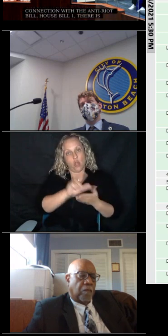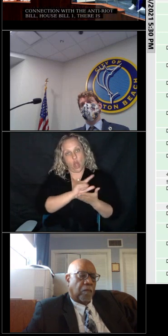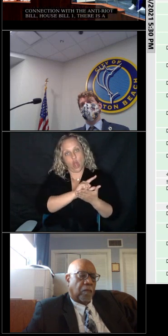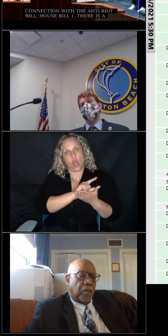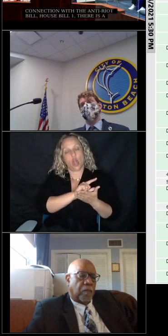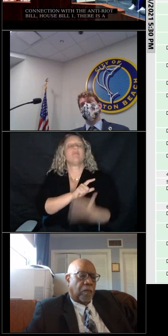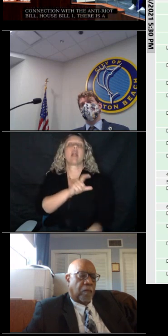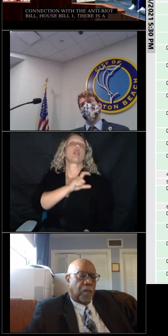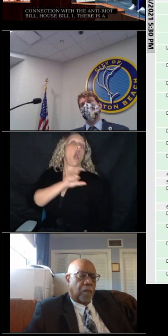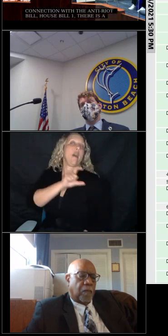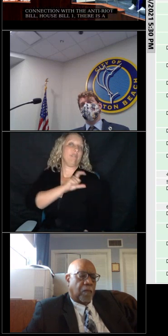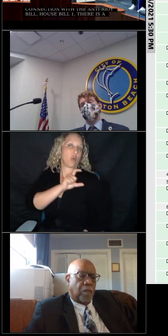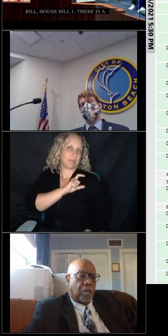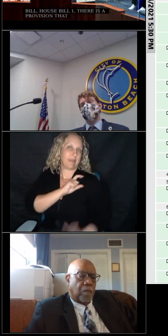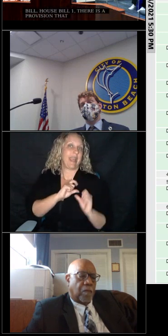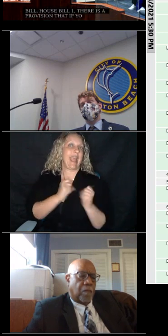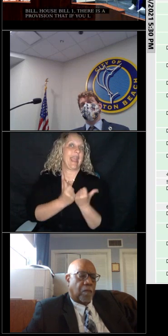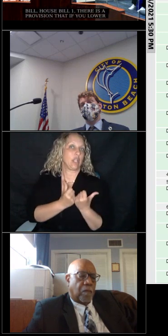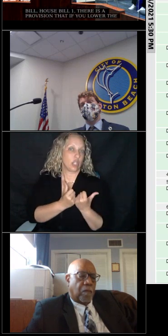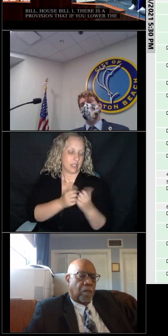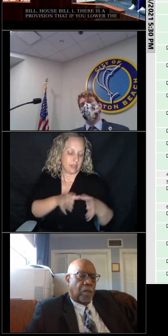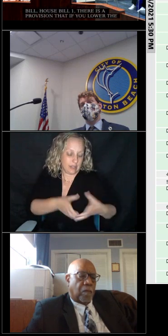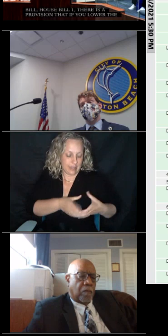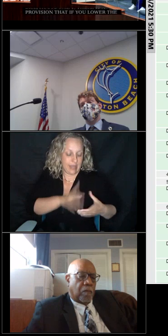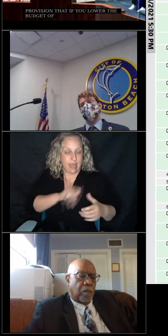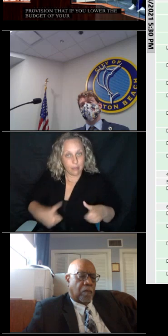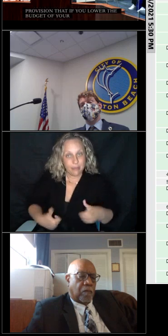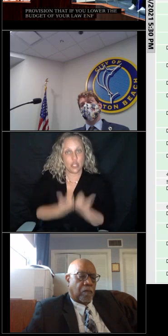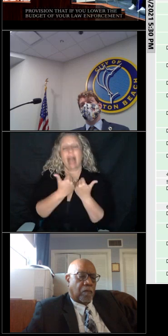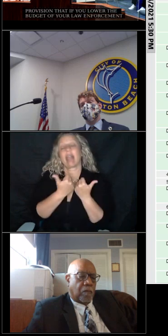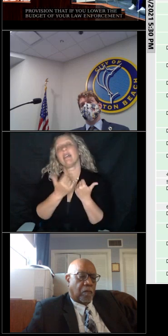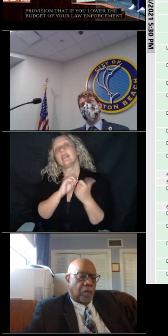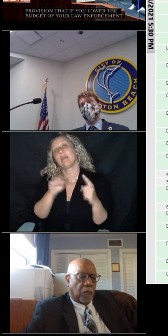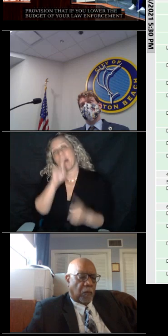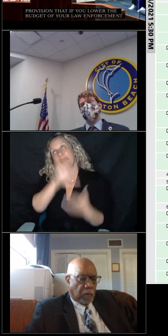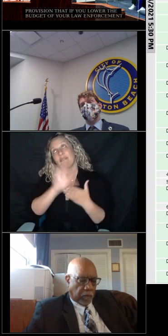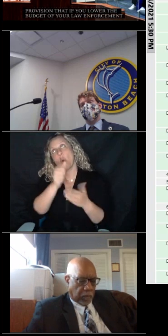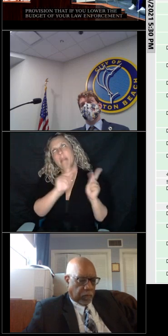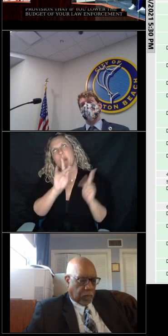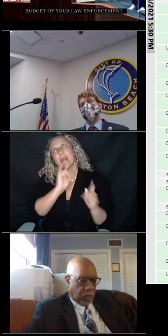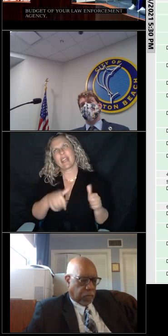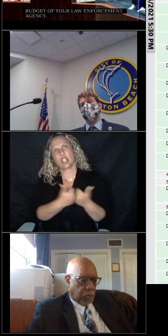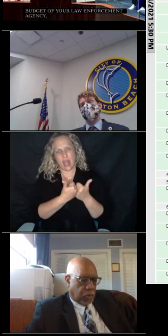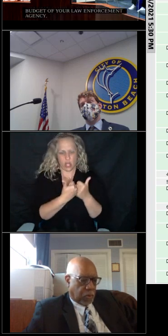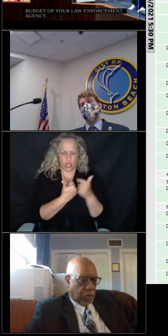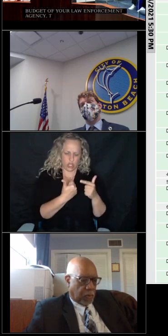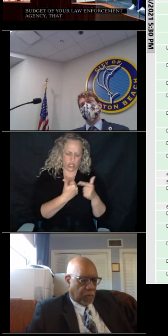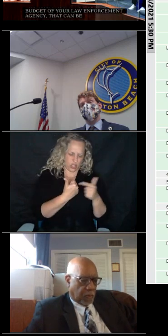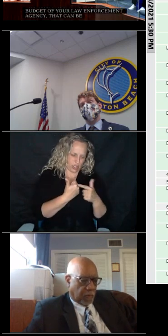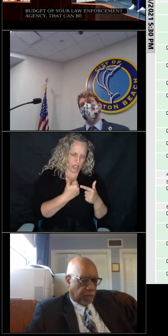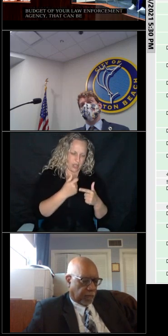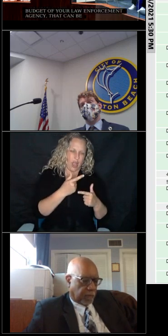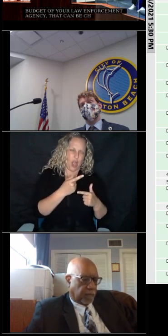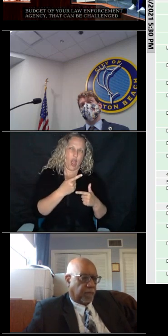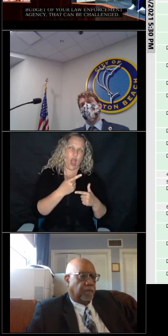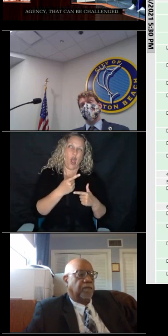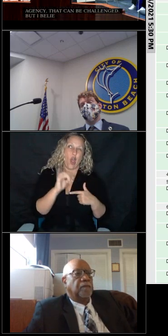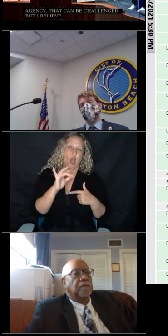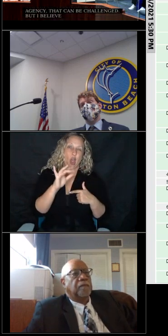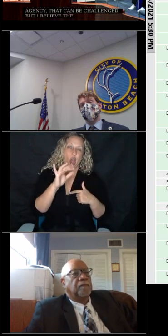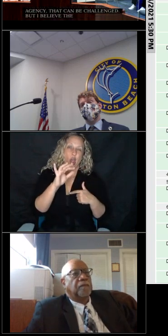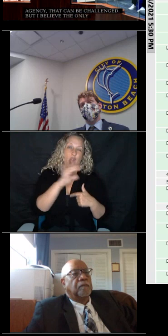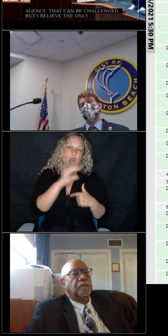enforcement agency, that can be challenged. But I believe the only people who can challenge it are the the